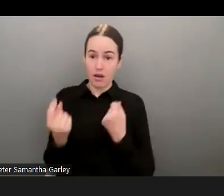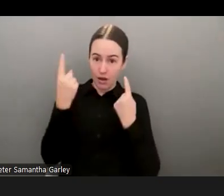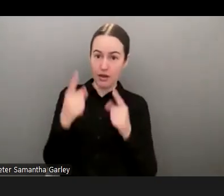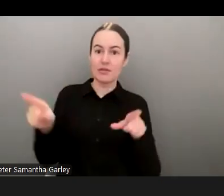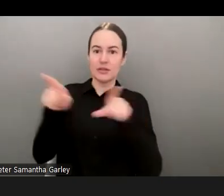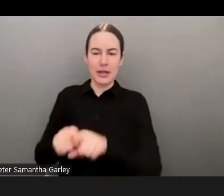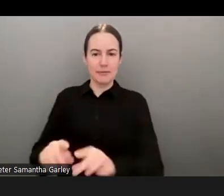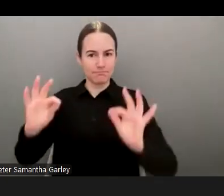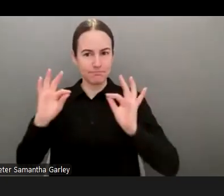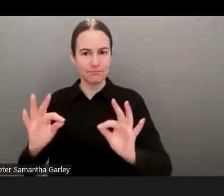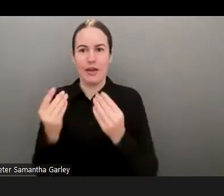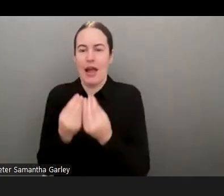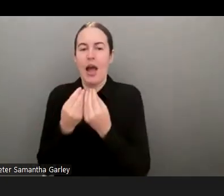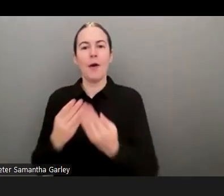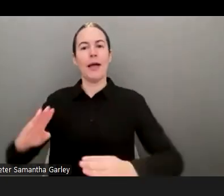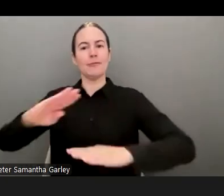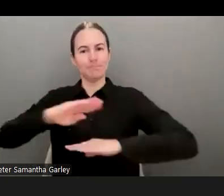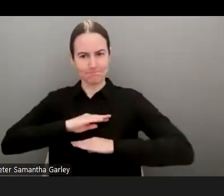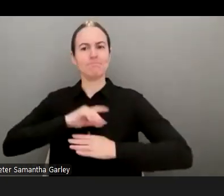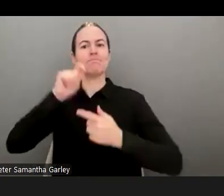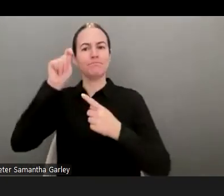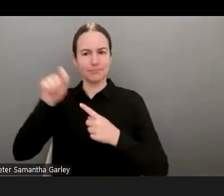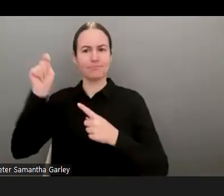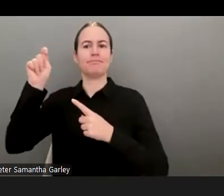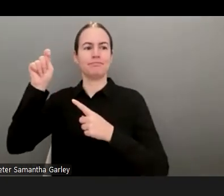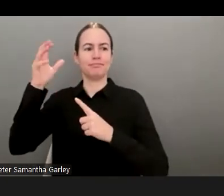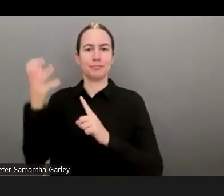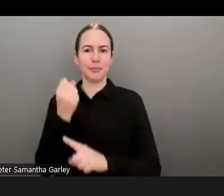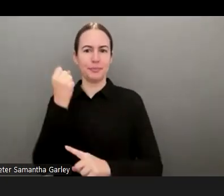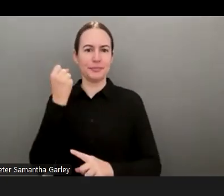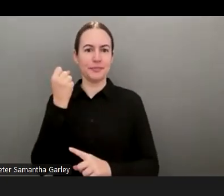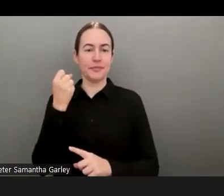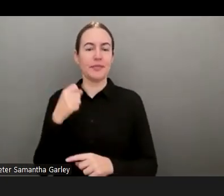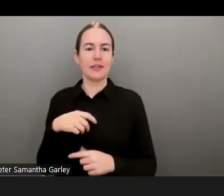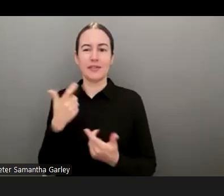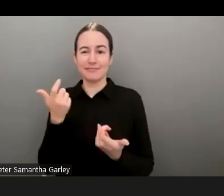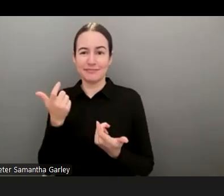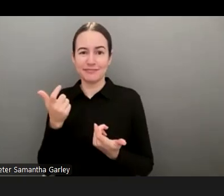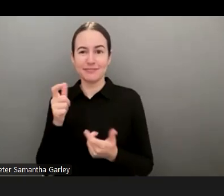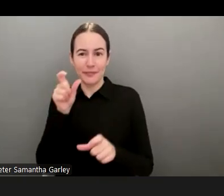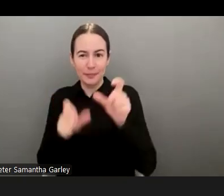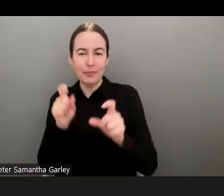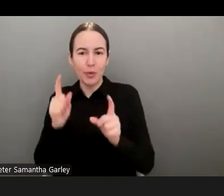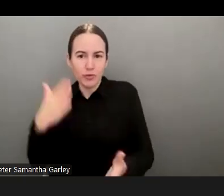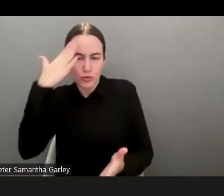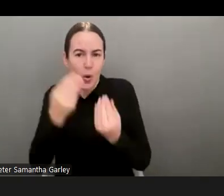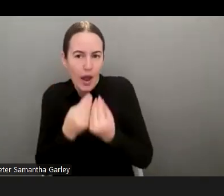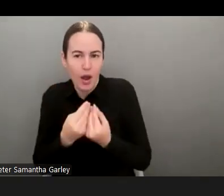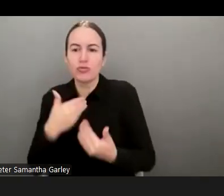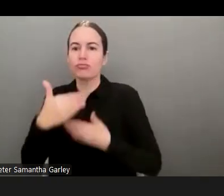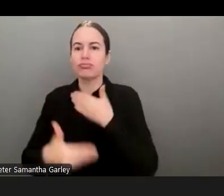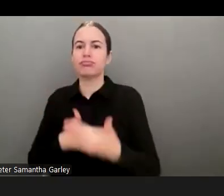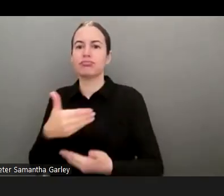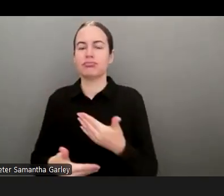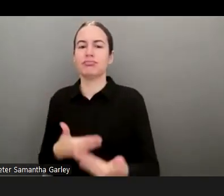requirements. Because if you don't have that, I don't think anyone will either be interested in or are able to fulfill the